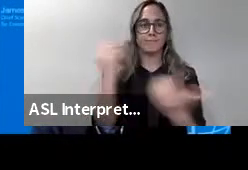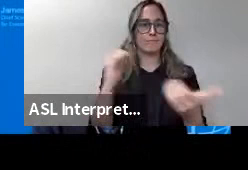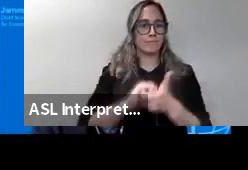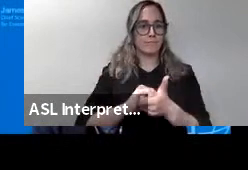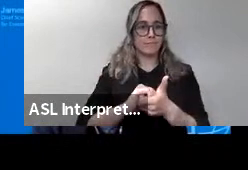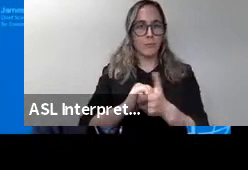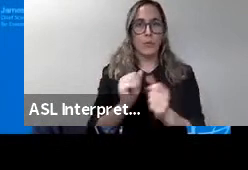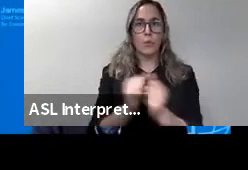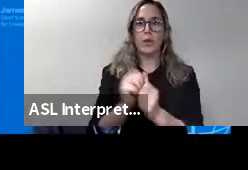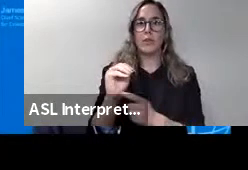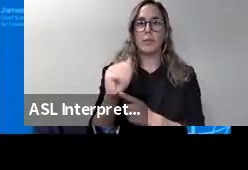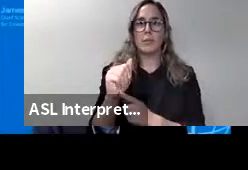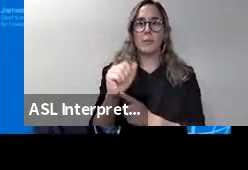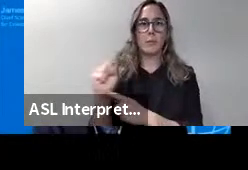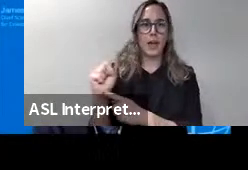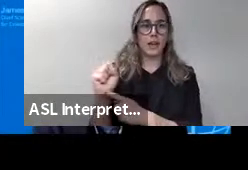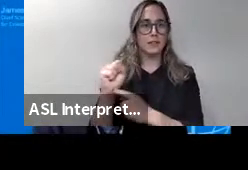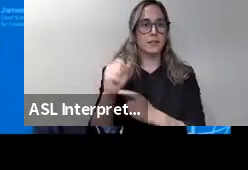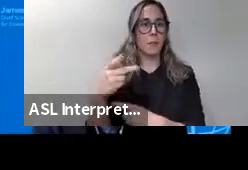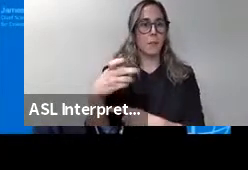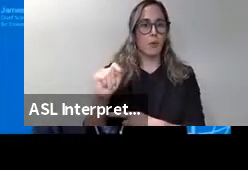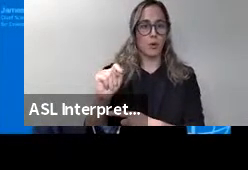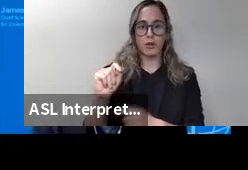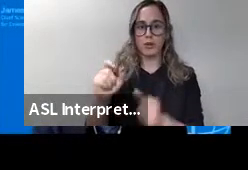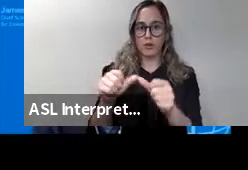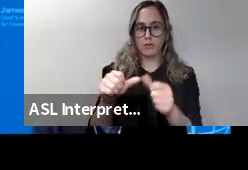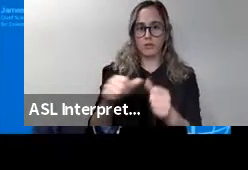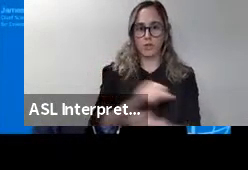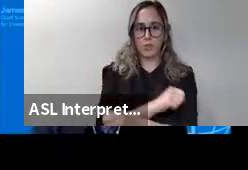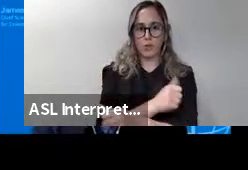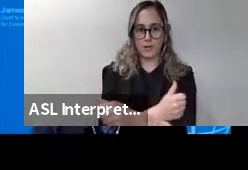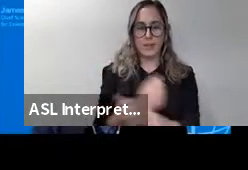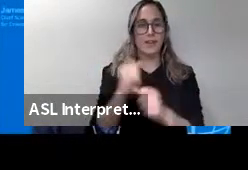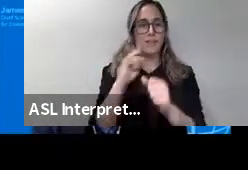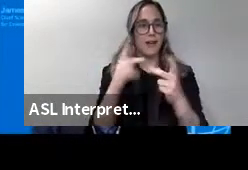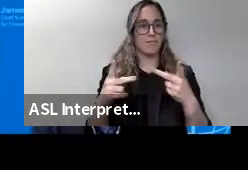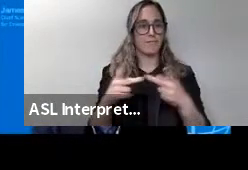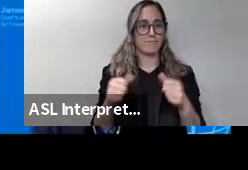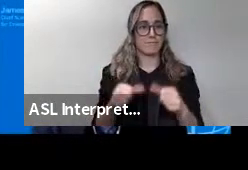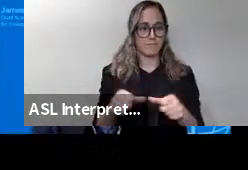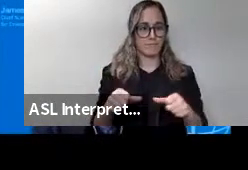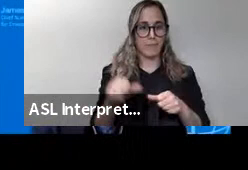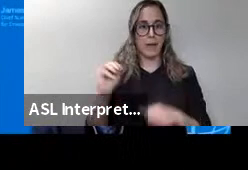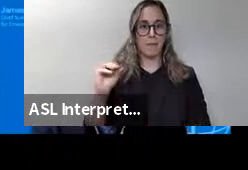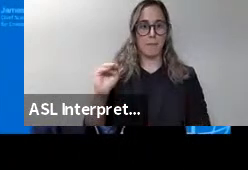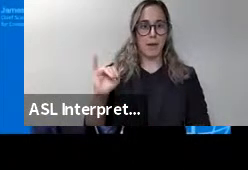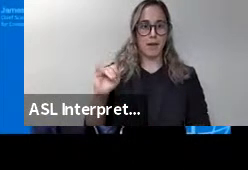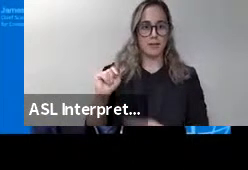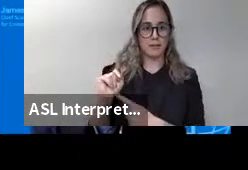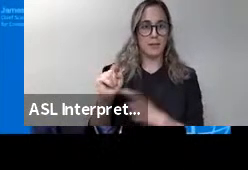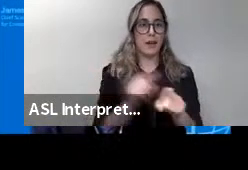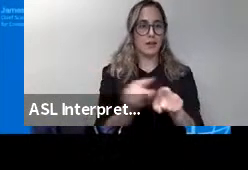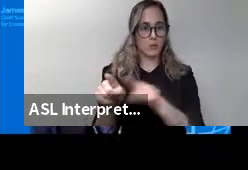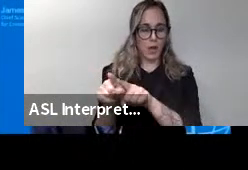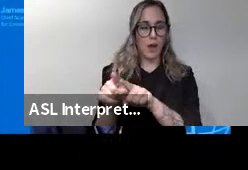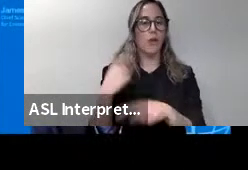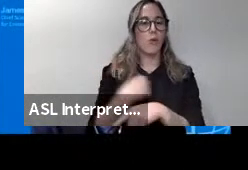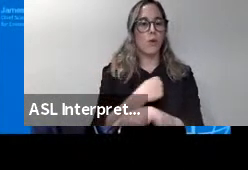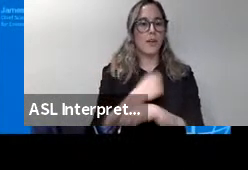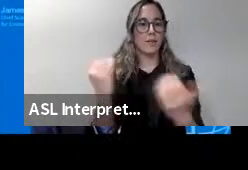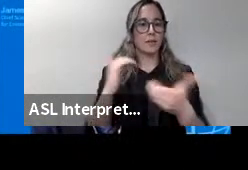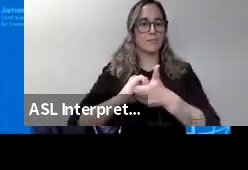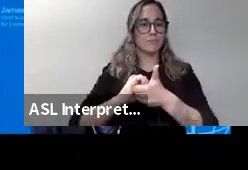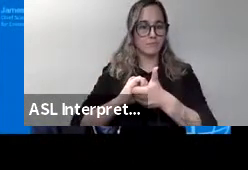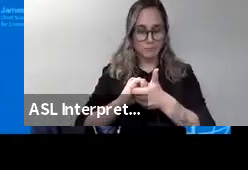the Massachusetts Port Authority, Massport, and MIT, we, the FAA, have been jointly conducting work